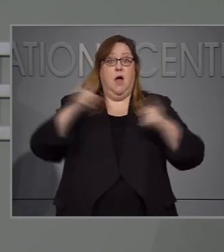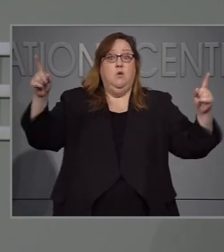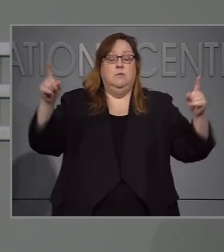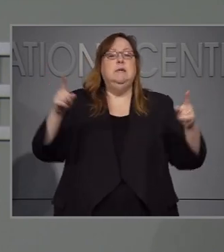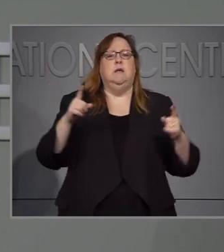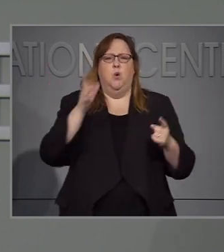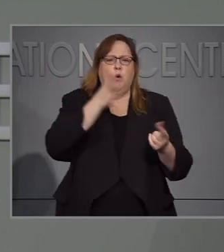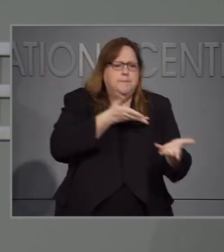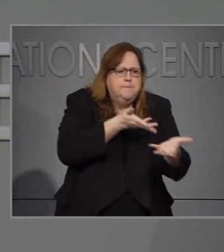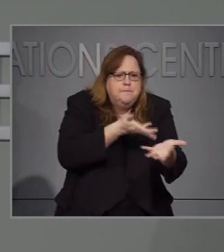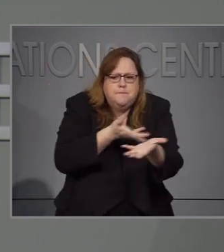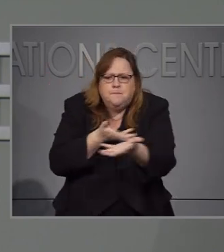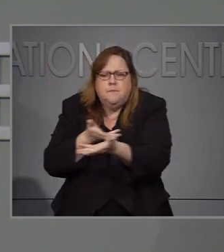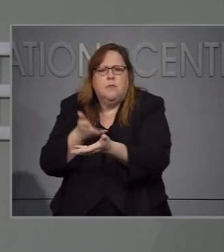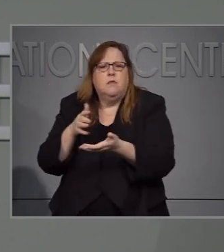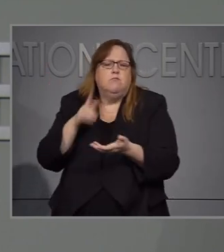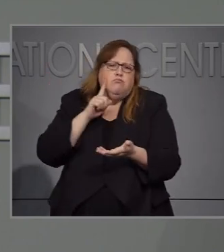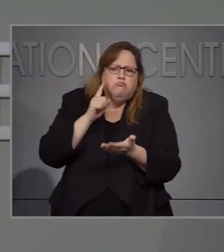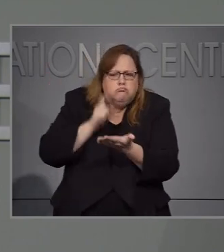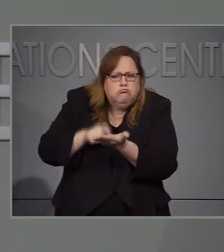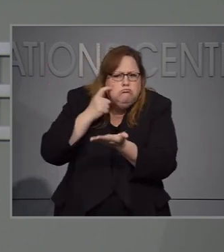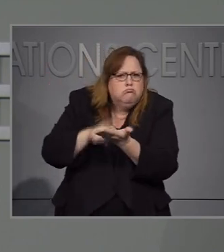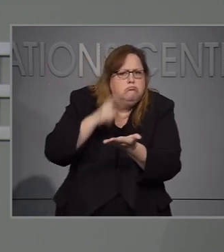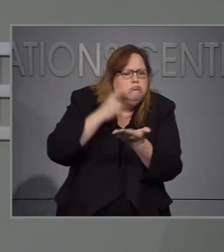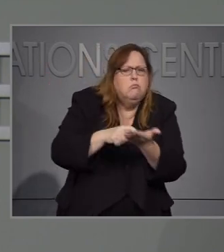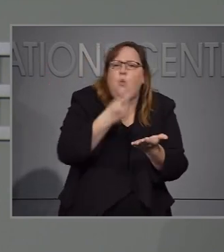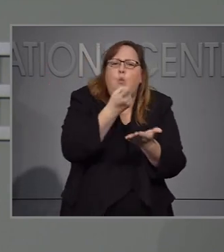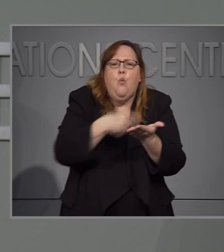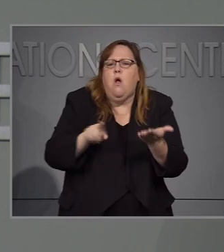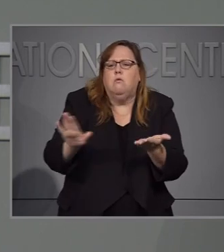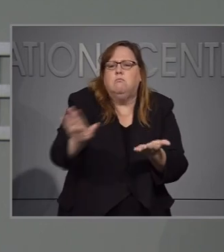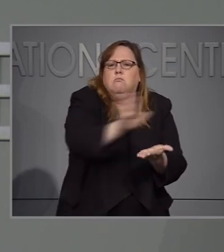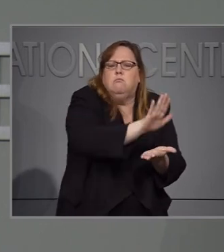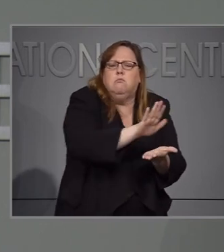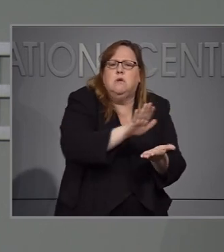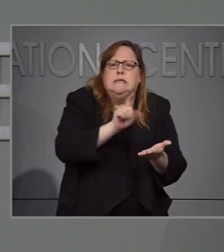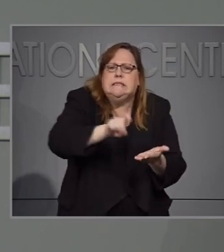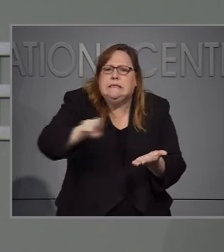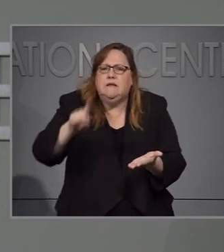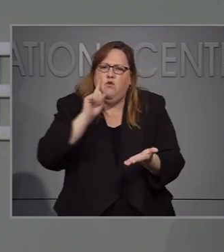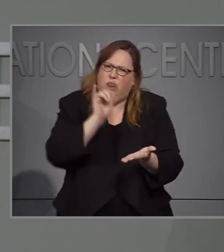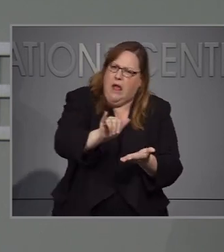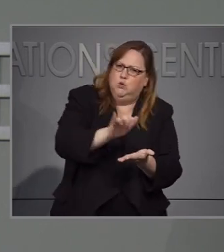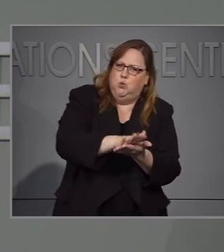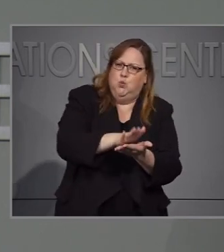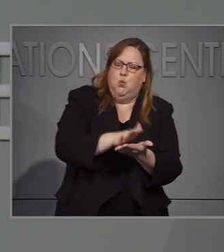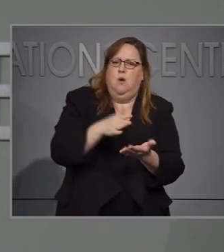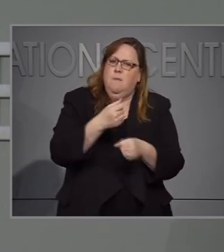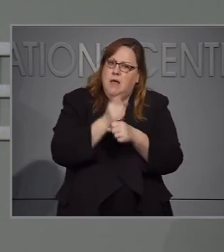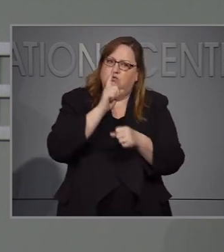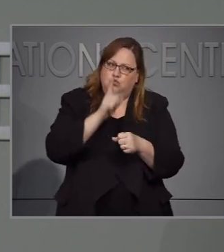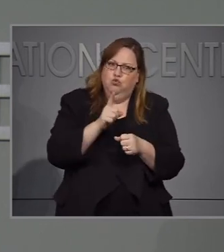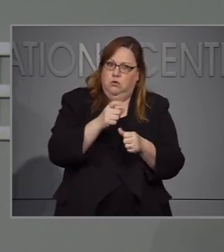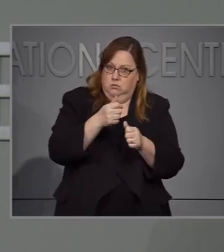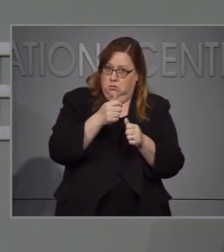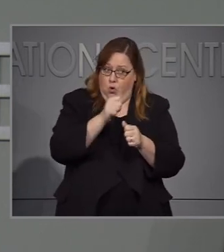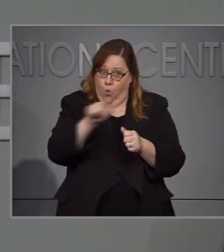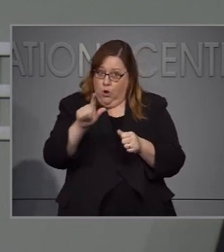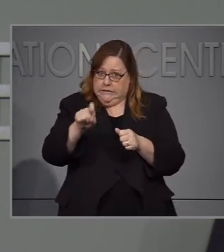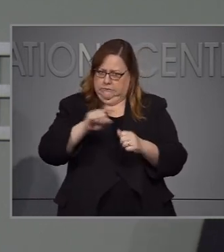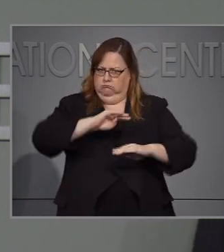and to respond to those needs and to ensure that our schools are appropriately staffed. We certainly anticipate that